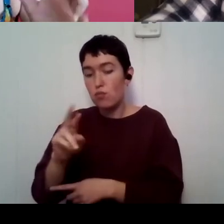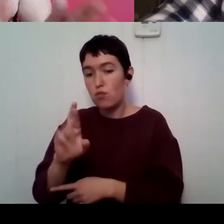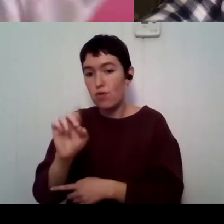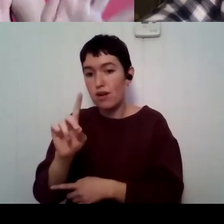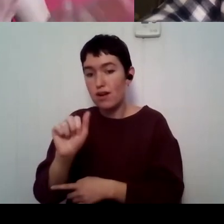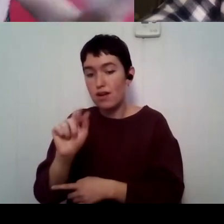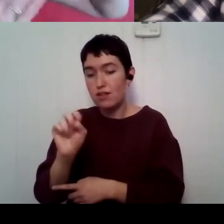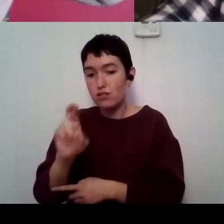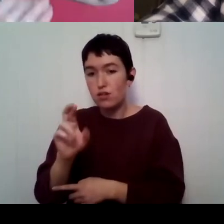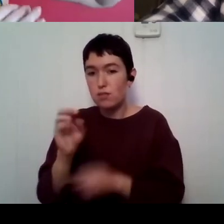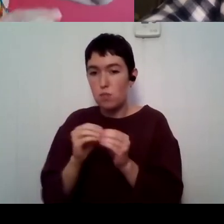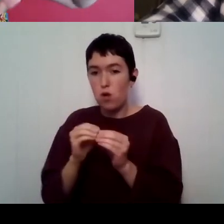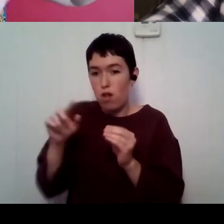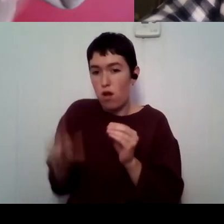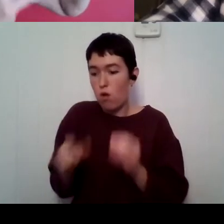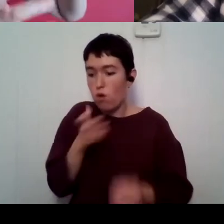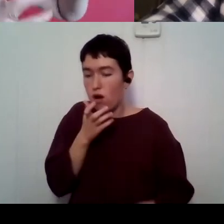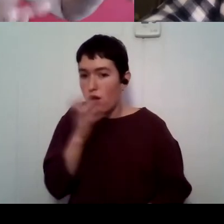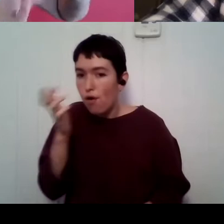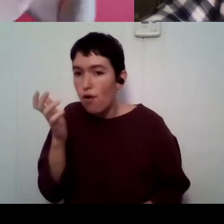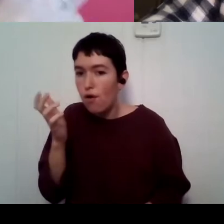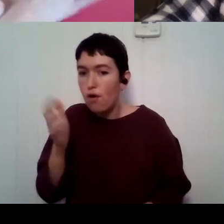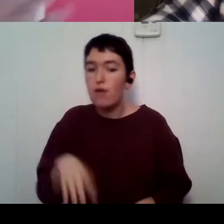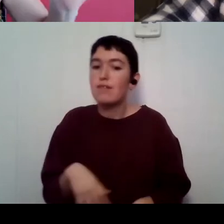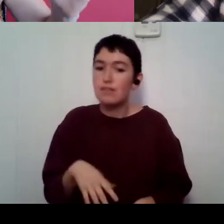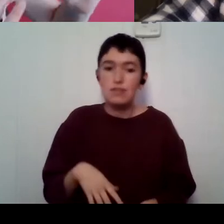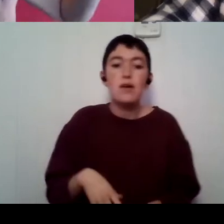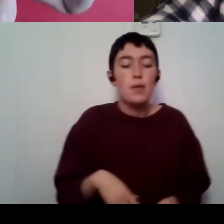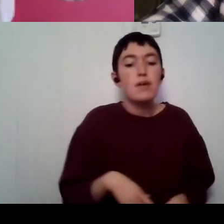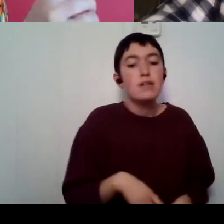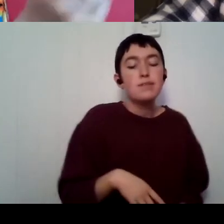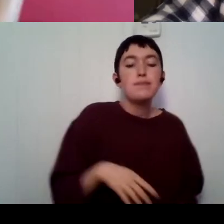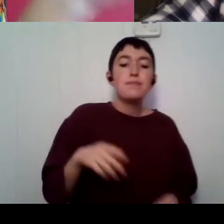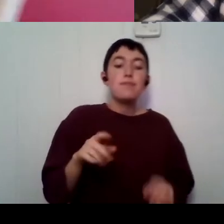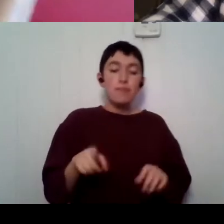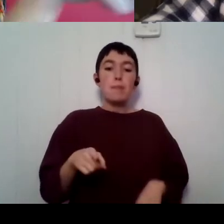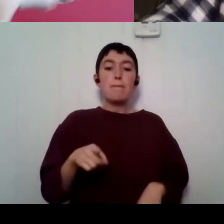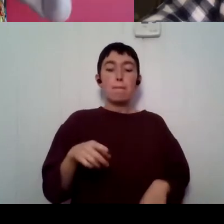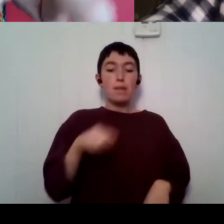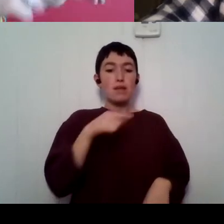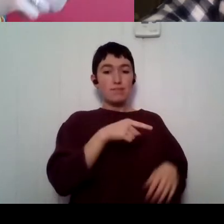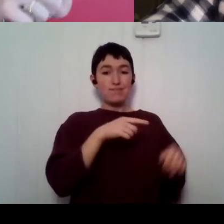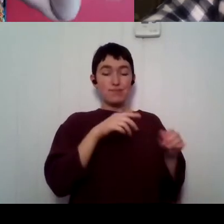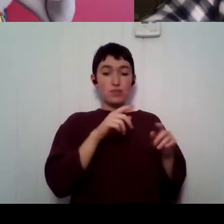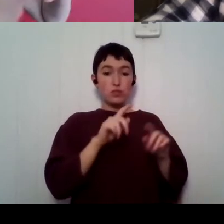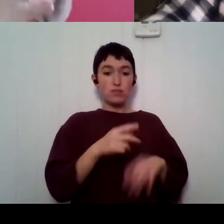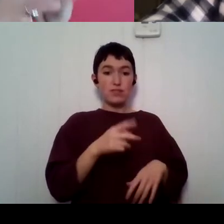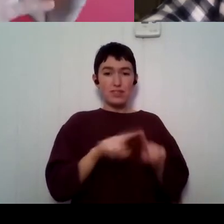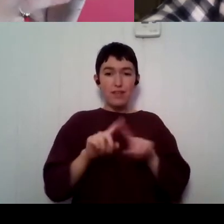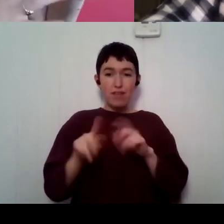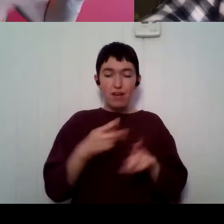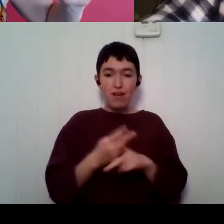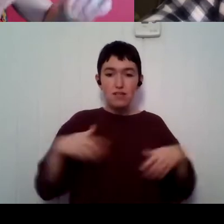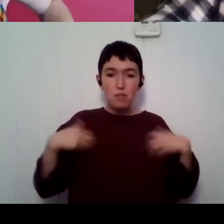of monkey, but they're different species, but they're very closely related, but they don't intermix, they know each other's calls. So it's almost like they kind